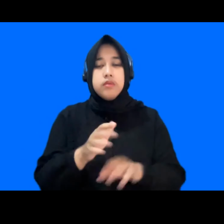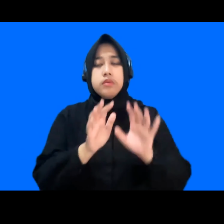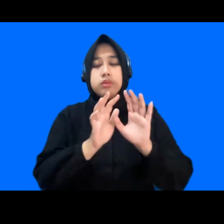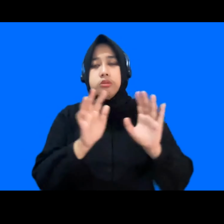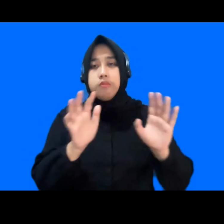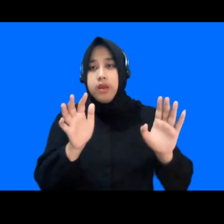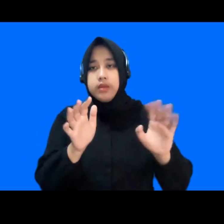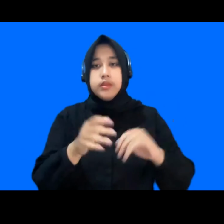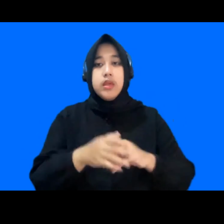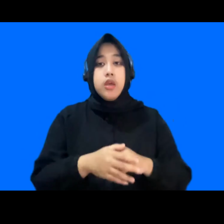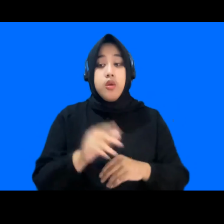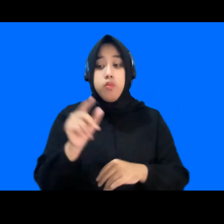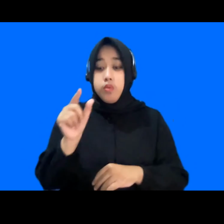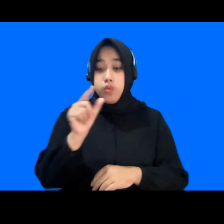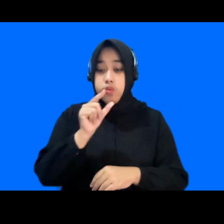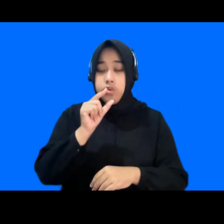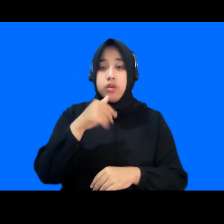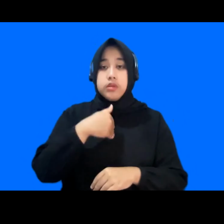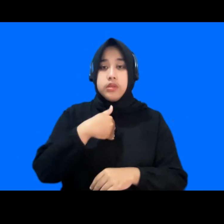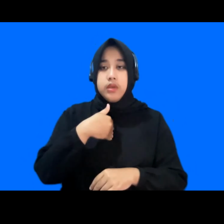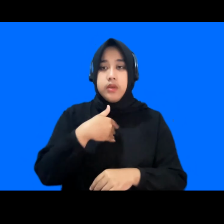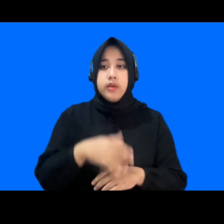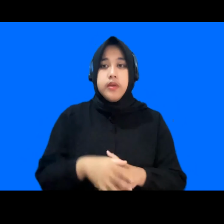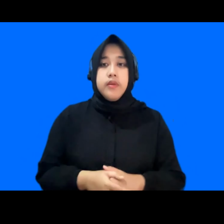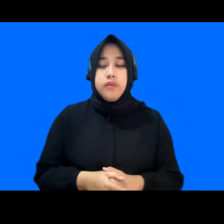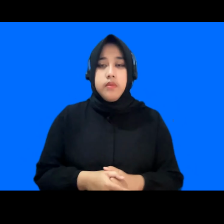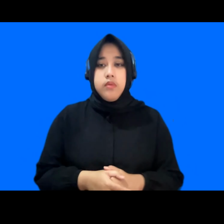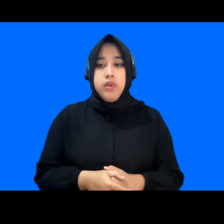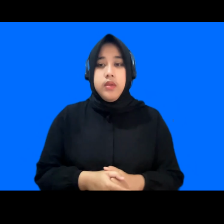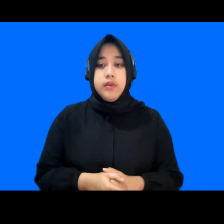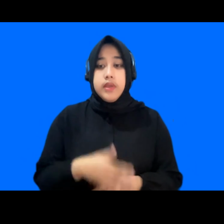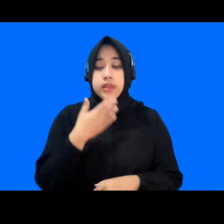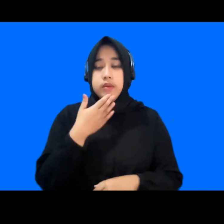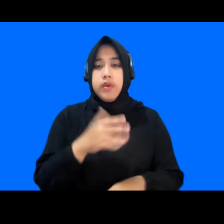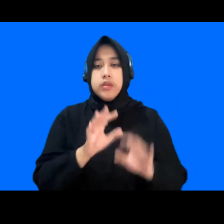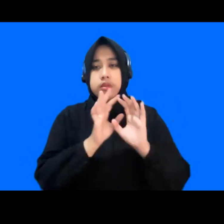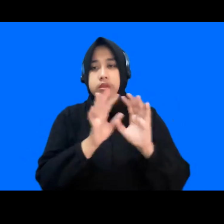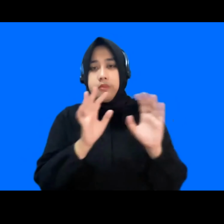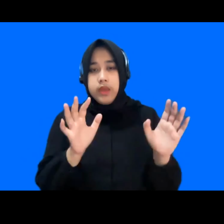to Eka, who's been signing nonstop since the session started 2 hours ago.